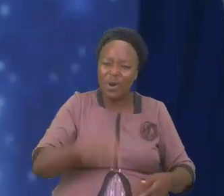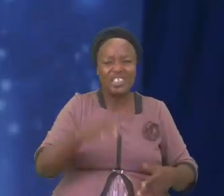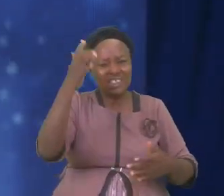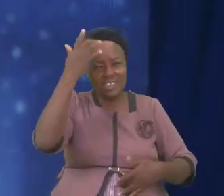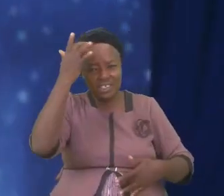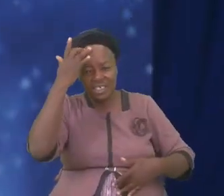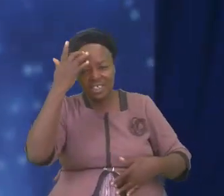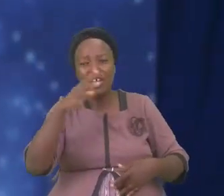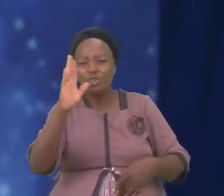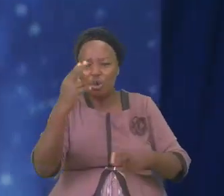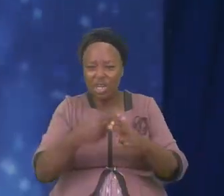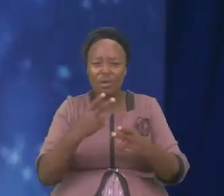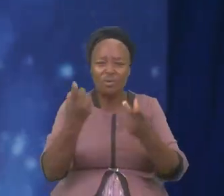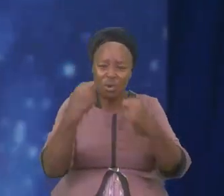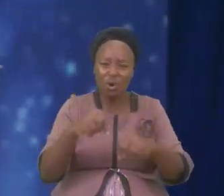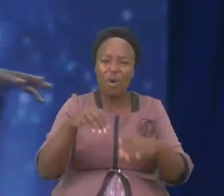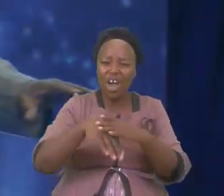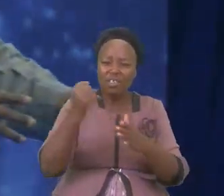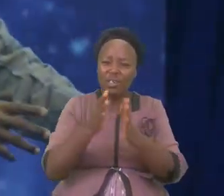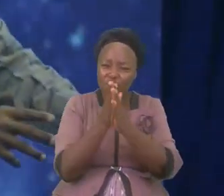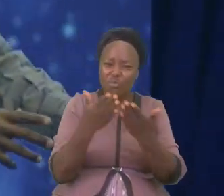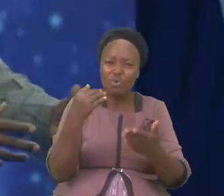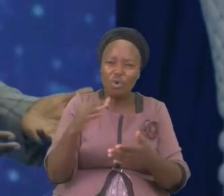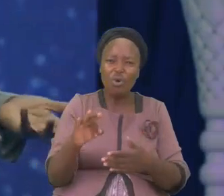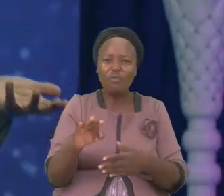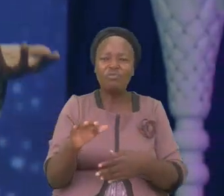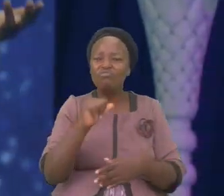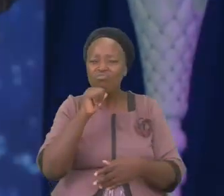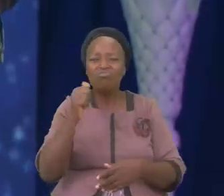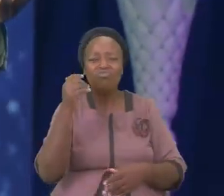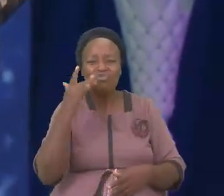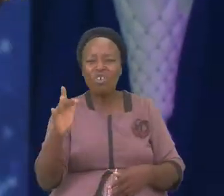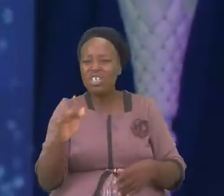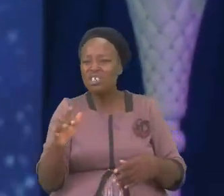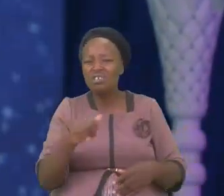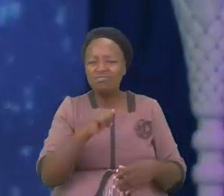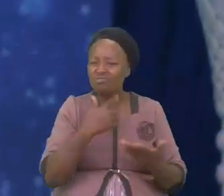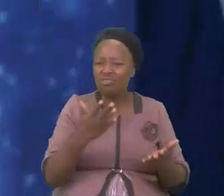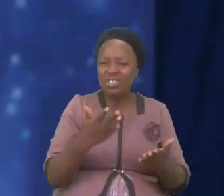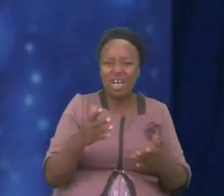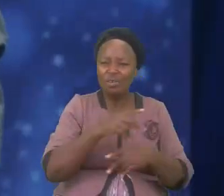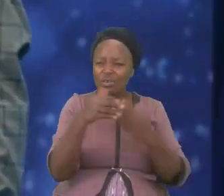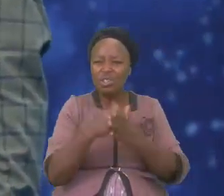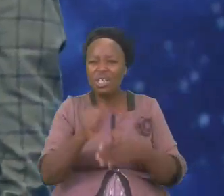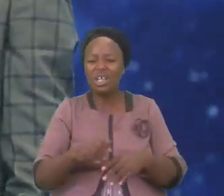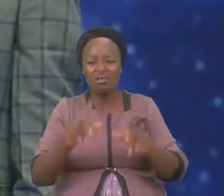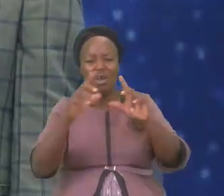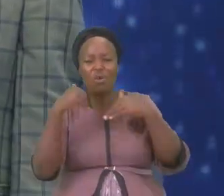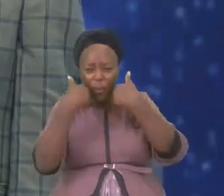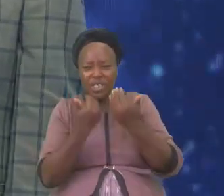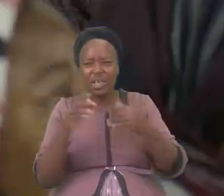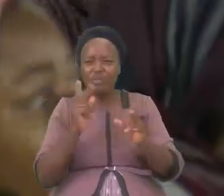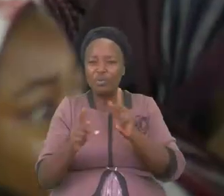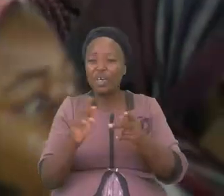unlucky, unfortunate, downgraded, humiliated people. Your name will be lifted up from there and brought to the book